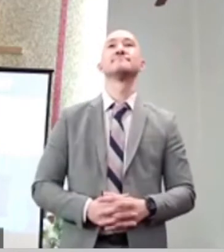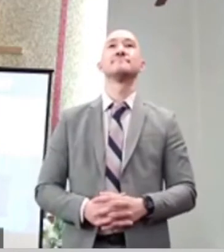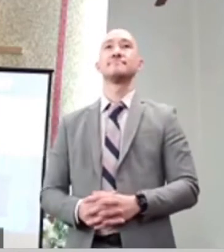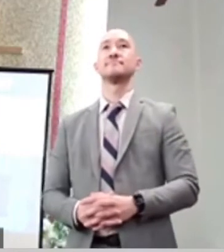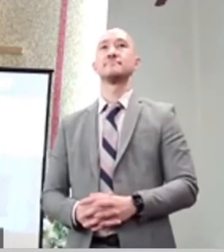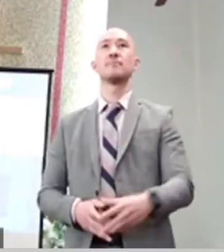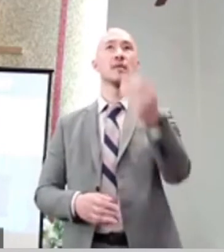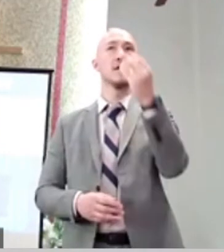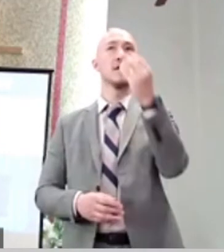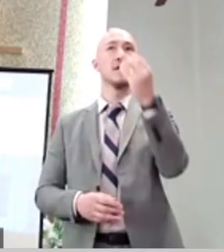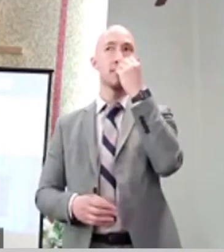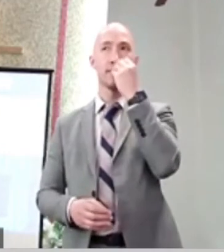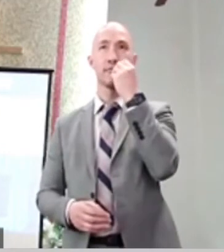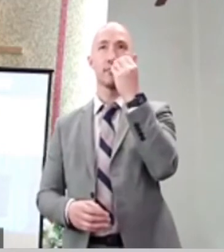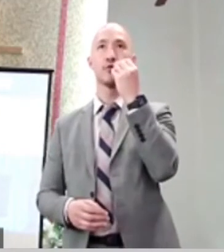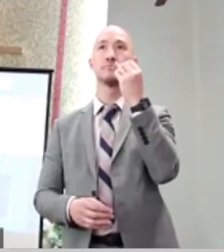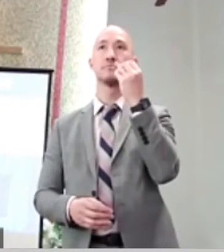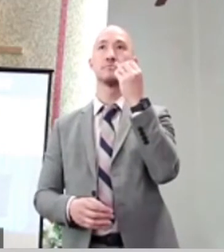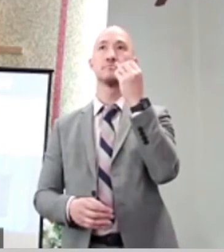Food and feasting,